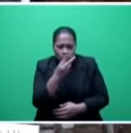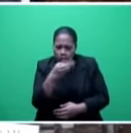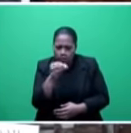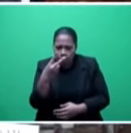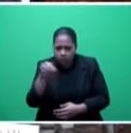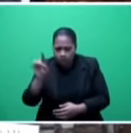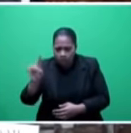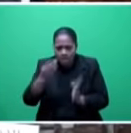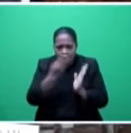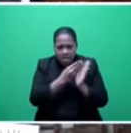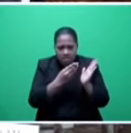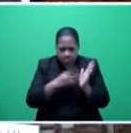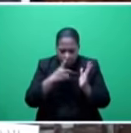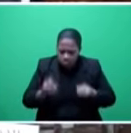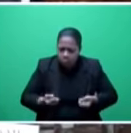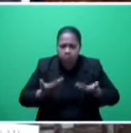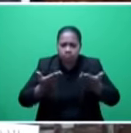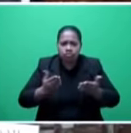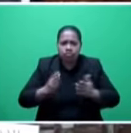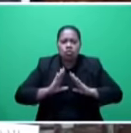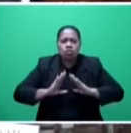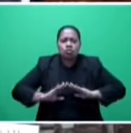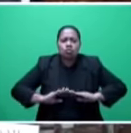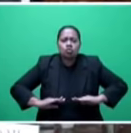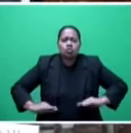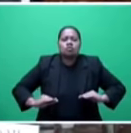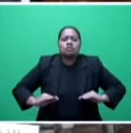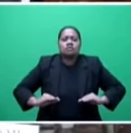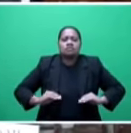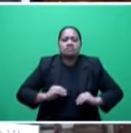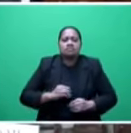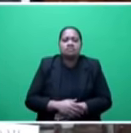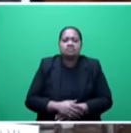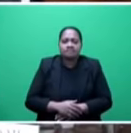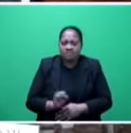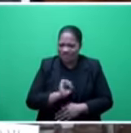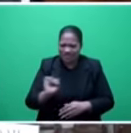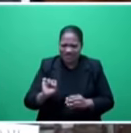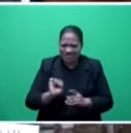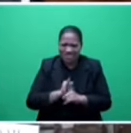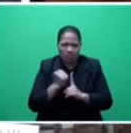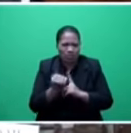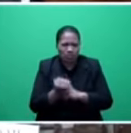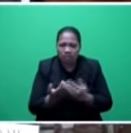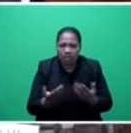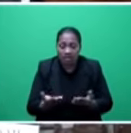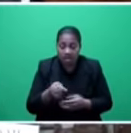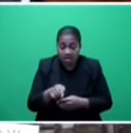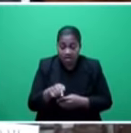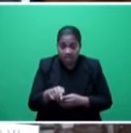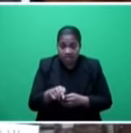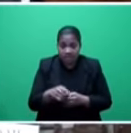budget would actually provide them relief and comfort from their current situation. In addition to the effects